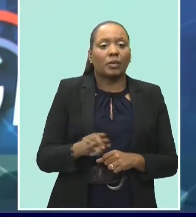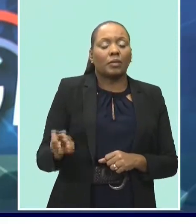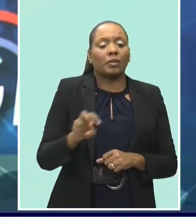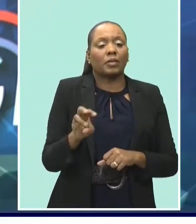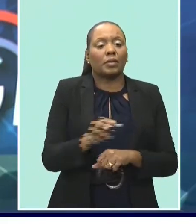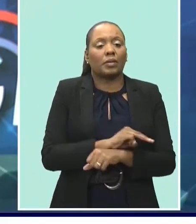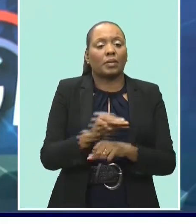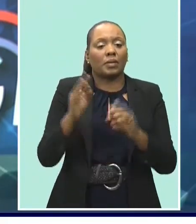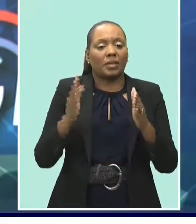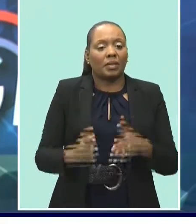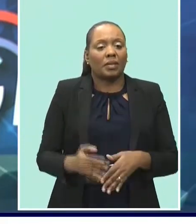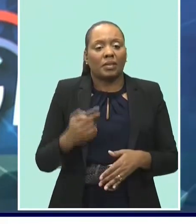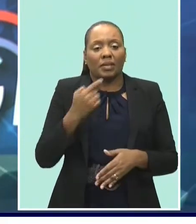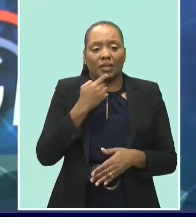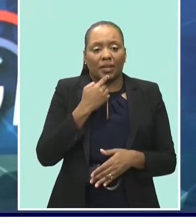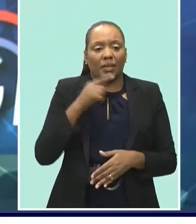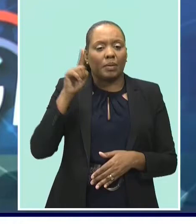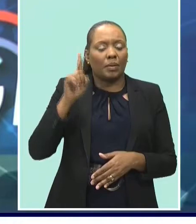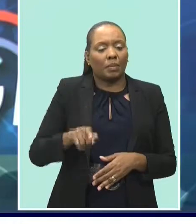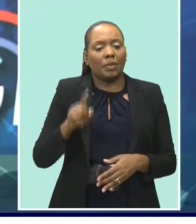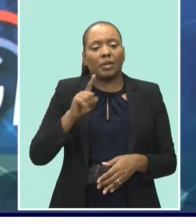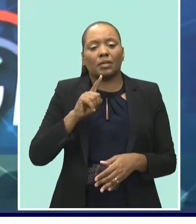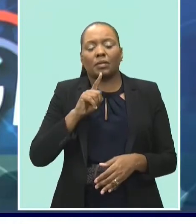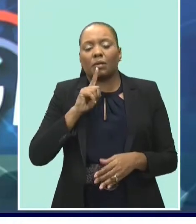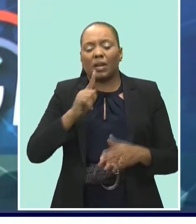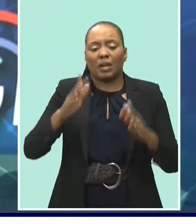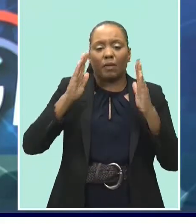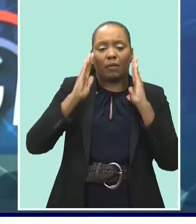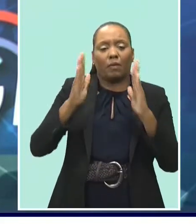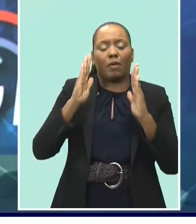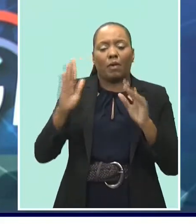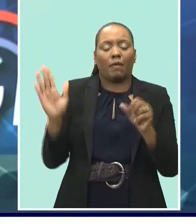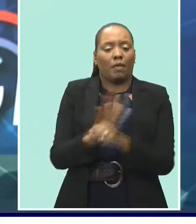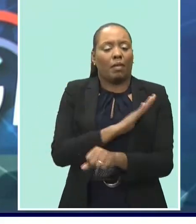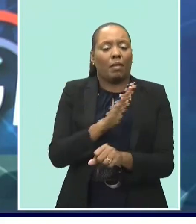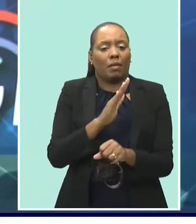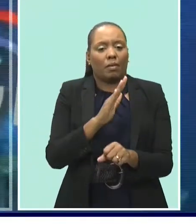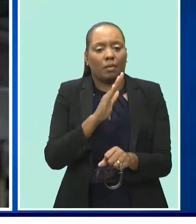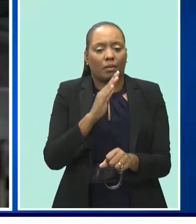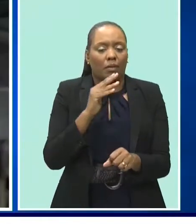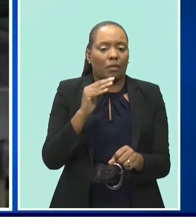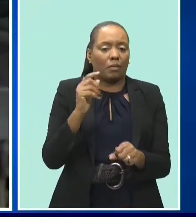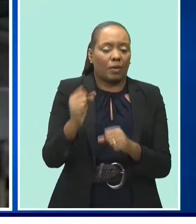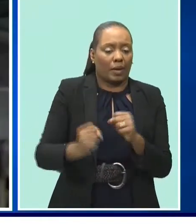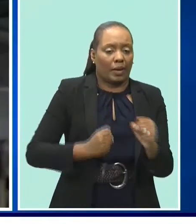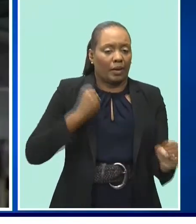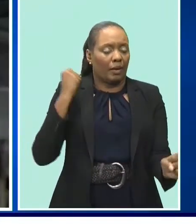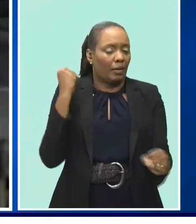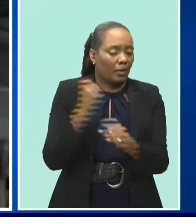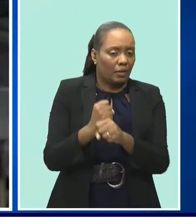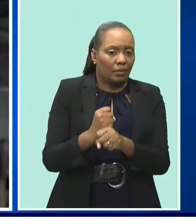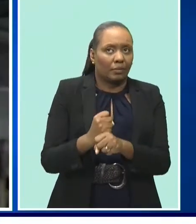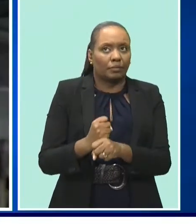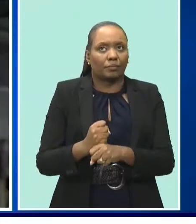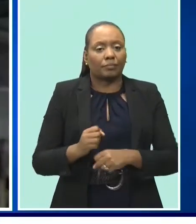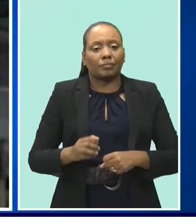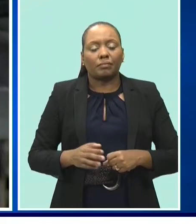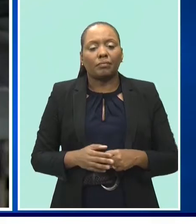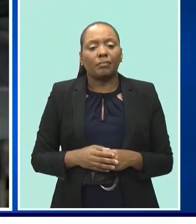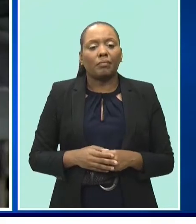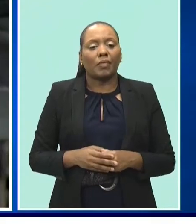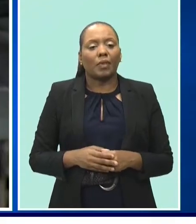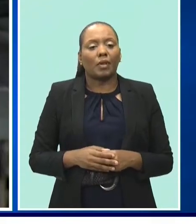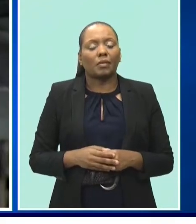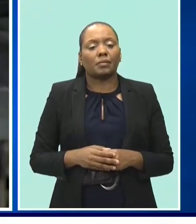foreign exchange earning sector must take center stage all year. There is no way in